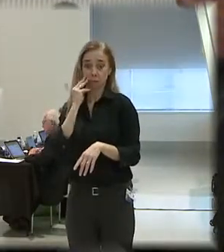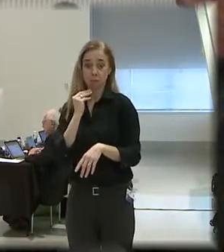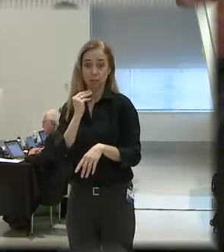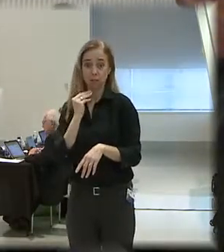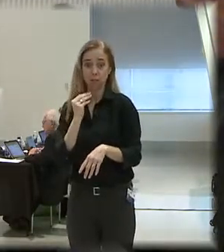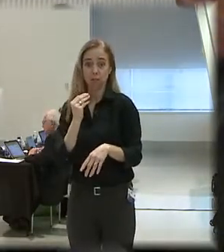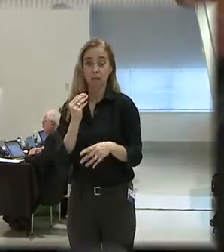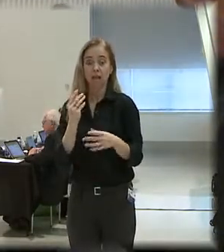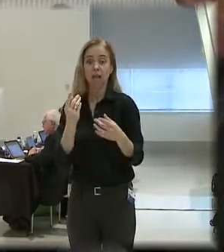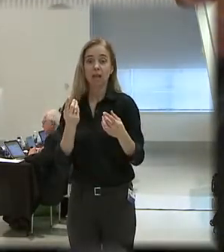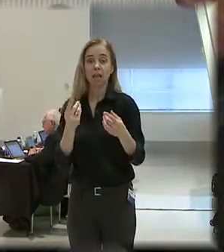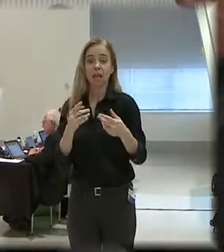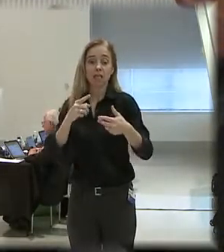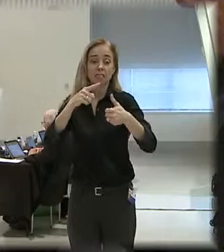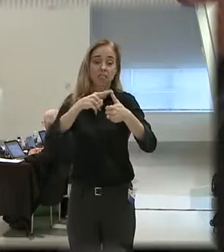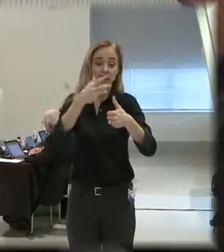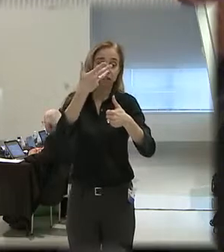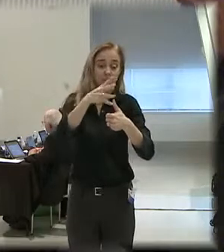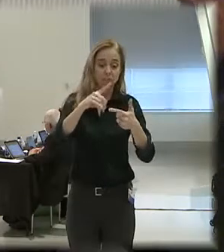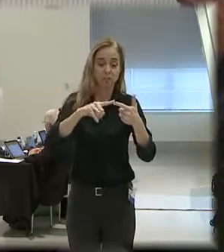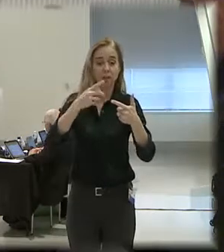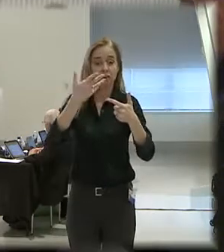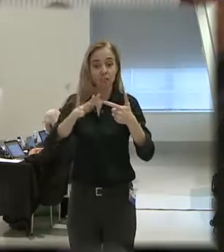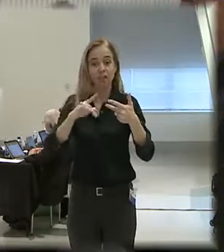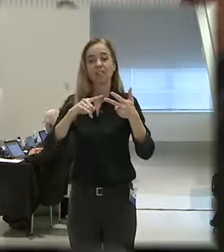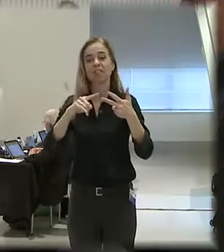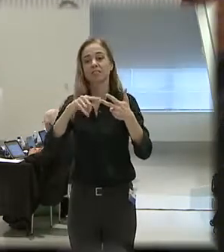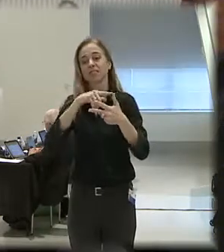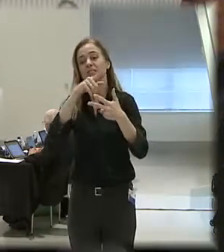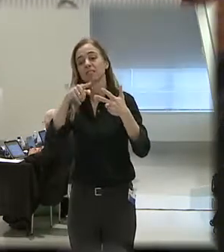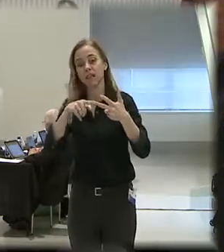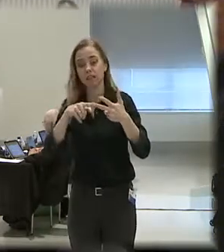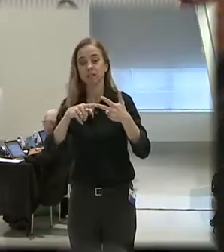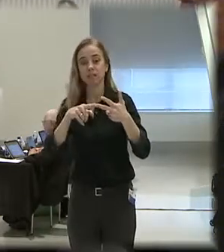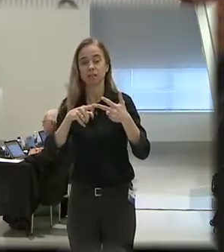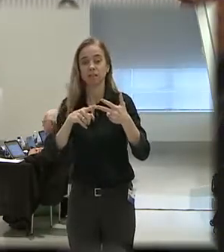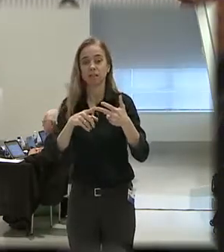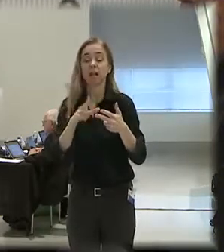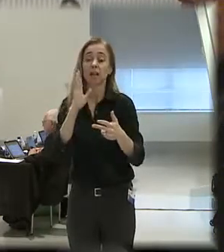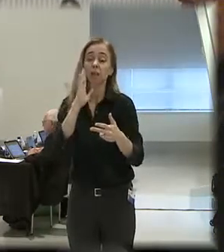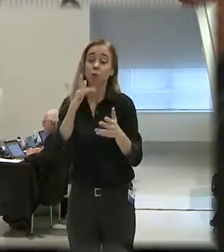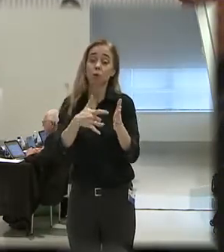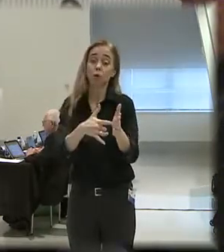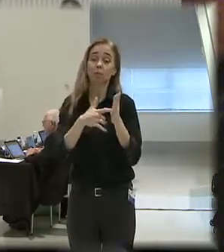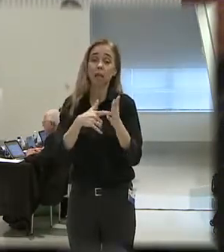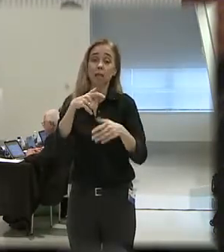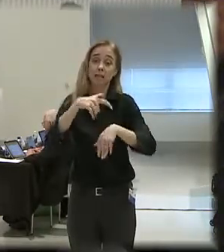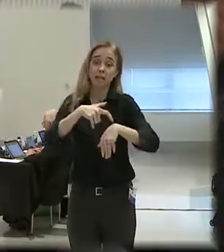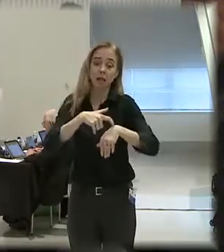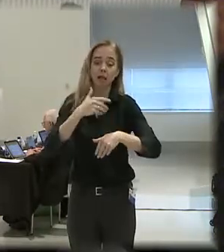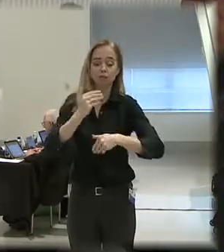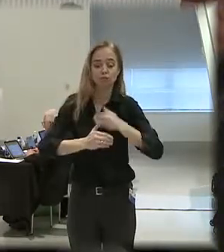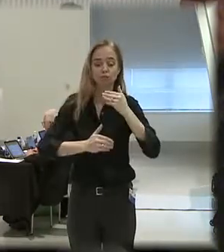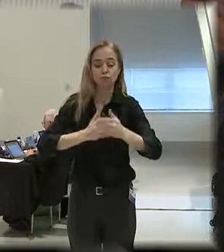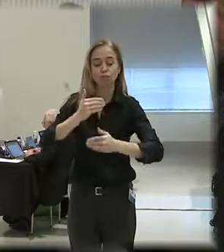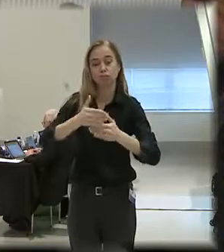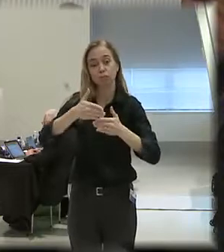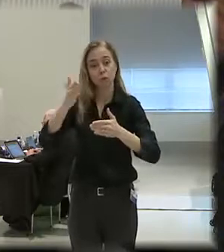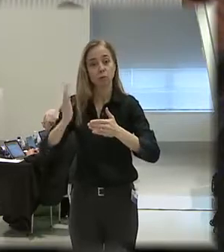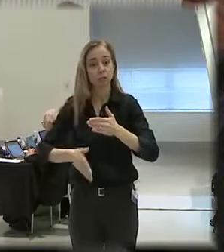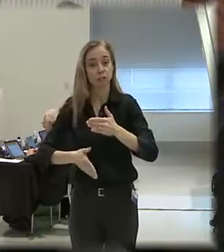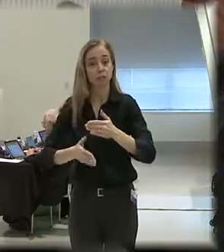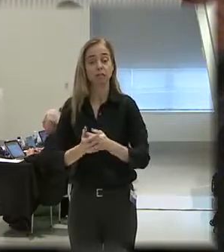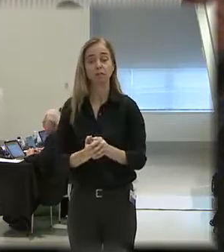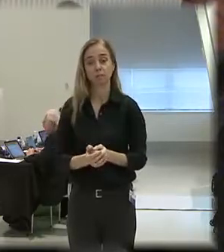would occur after these other two processes occur, which both take some time to complete. And by the time